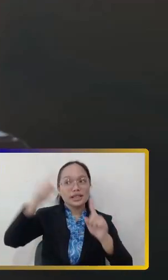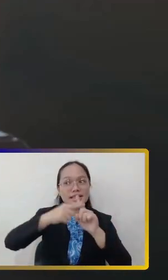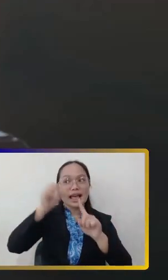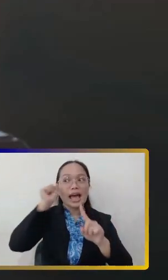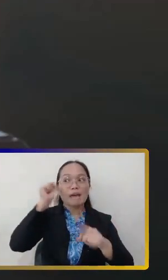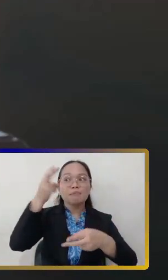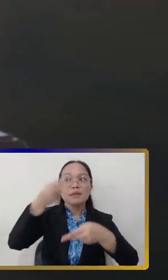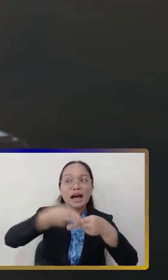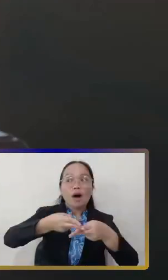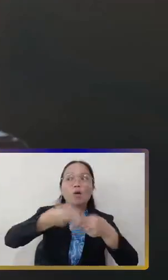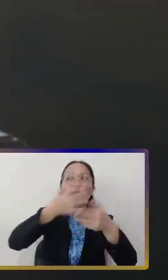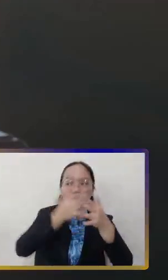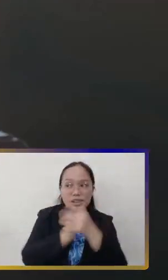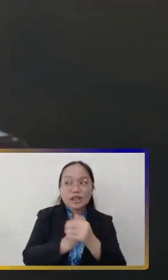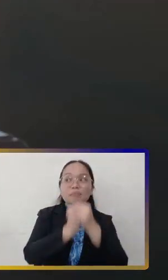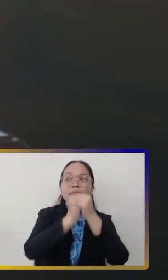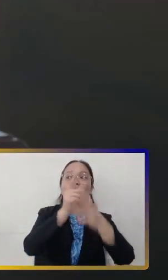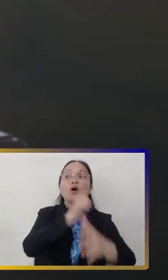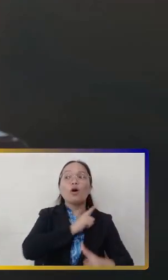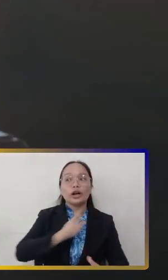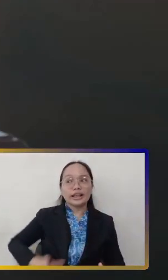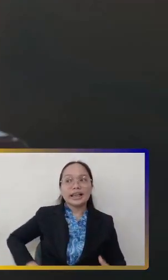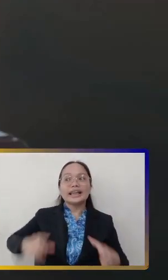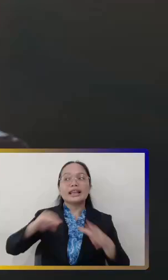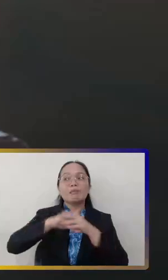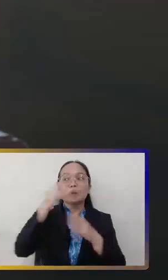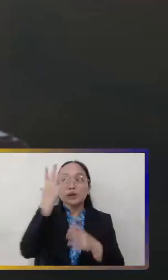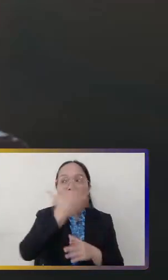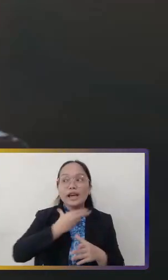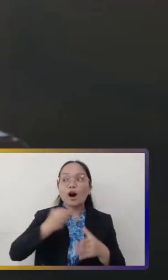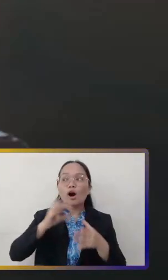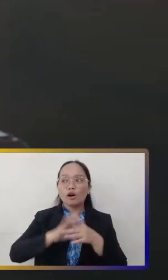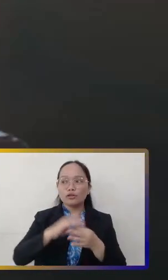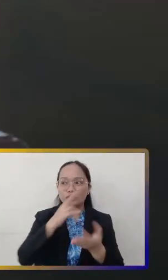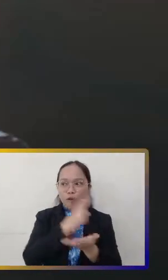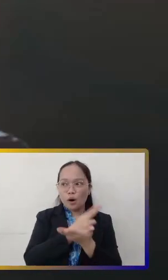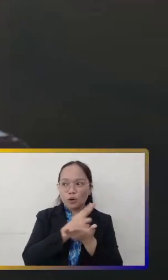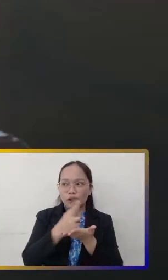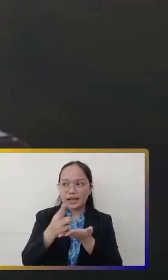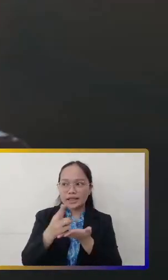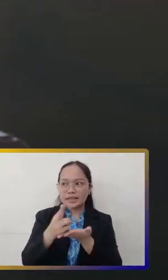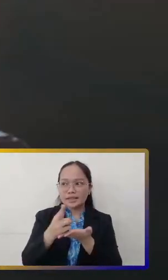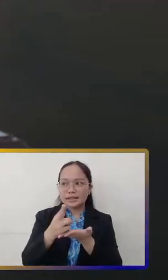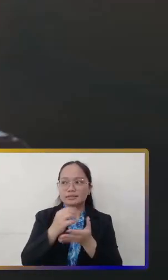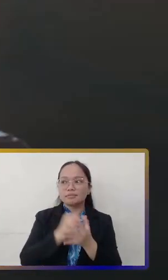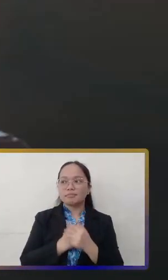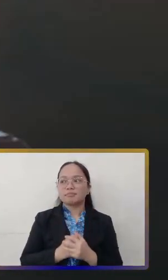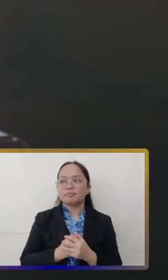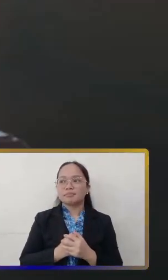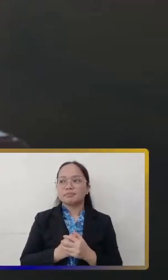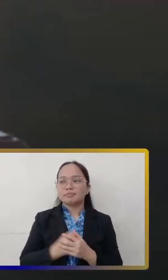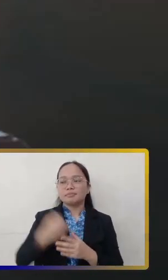His name. Worship the Lord in the beauty of holiness.